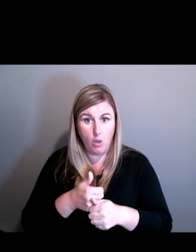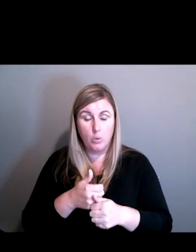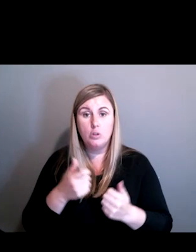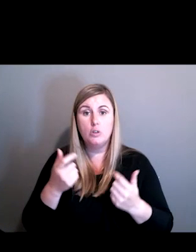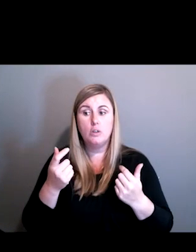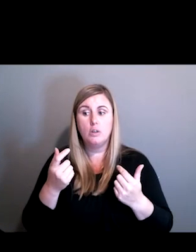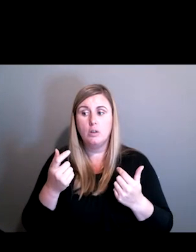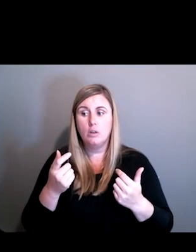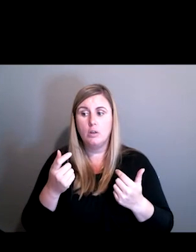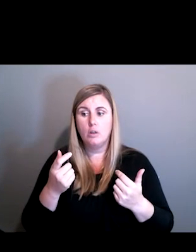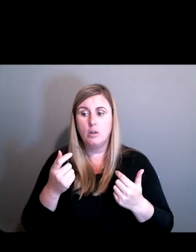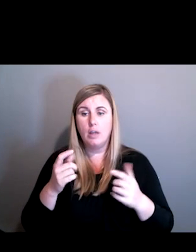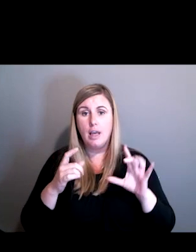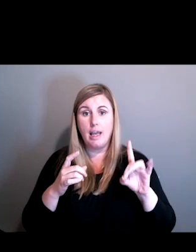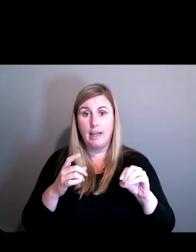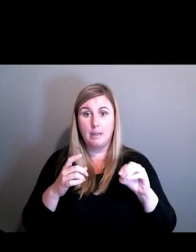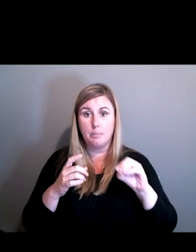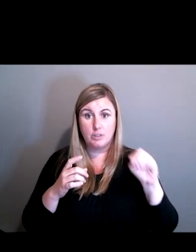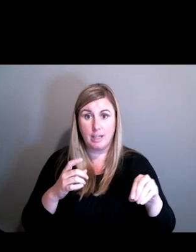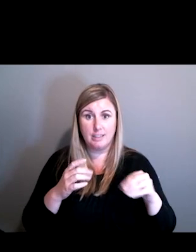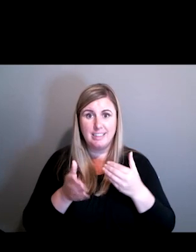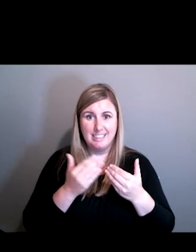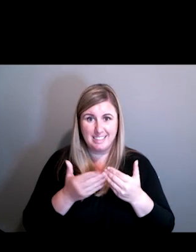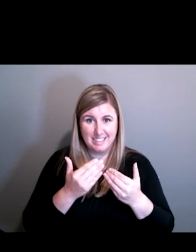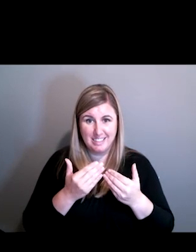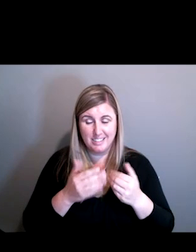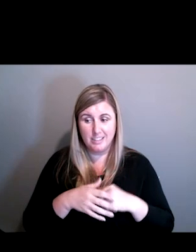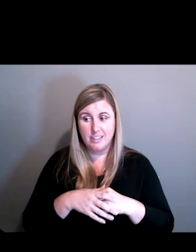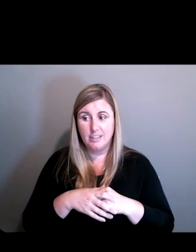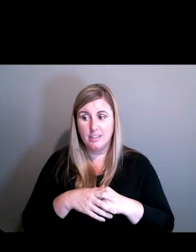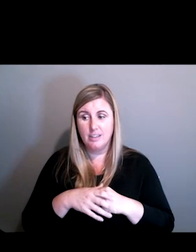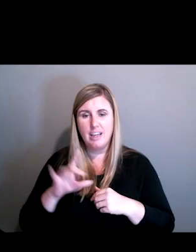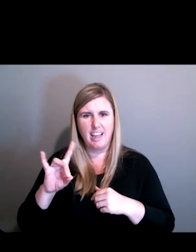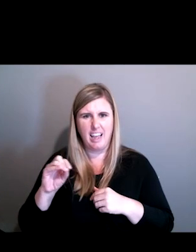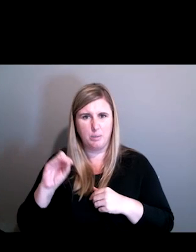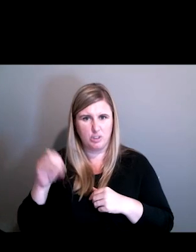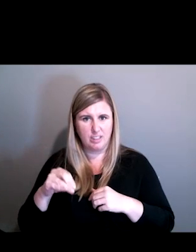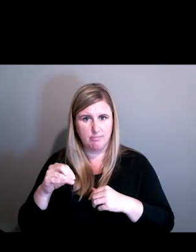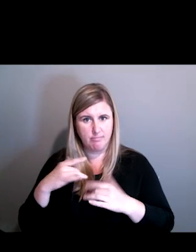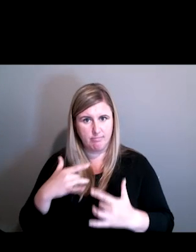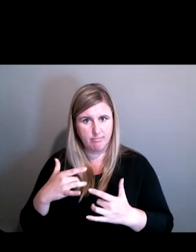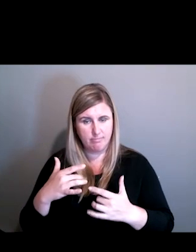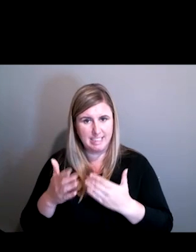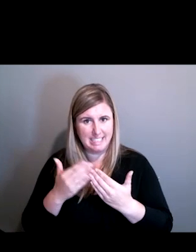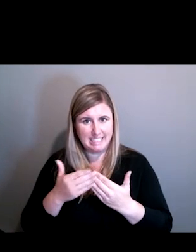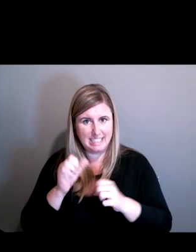thumb when fading in demands is that you want to do 80% easy.